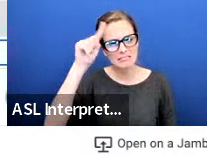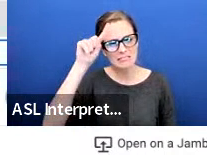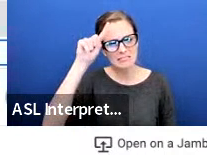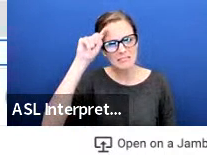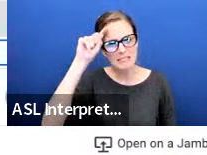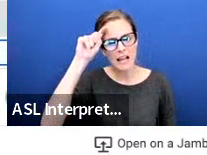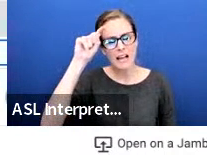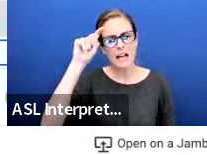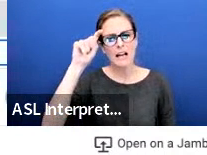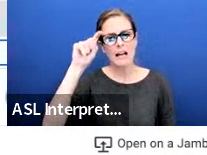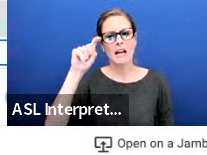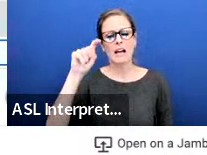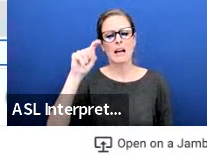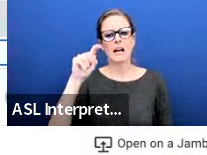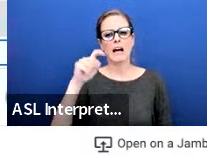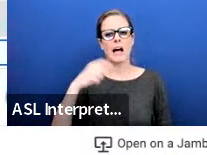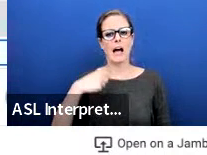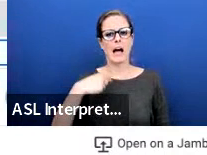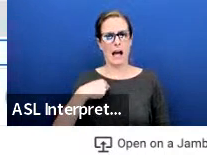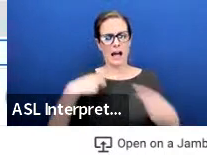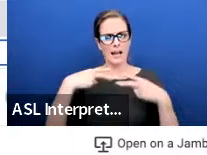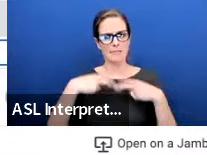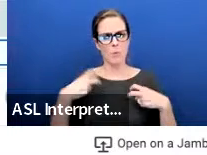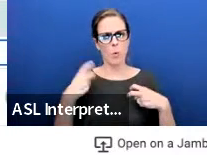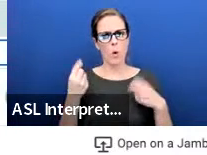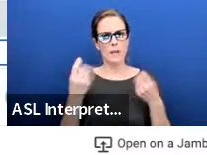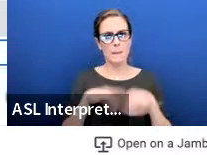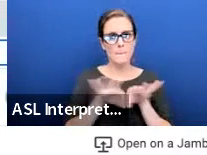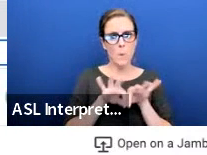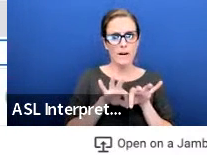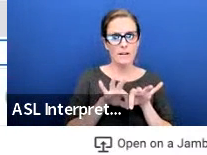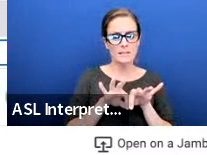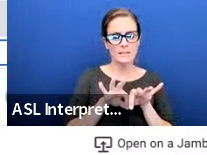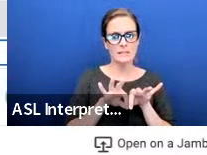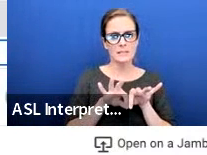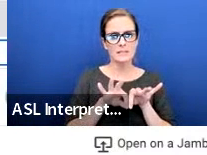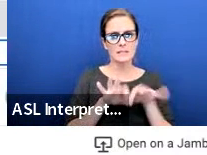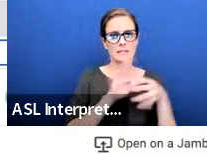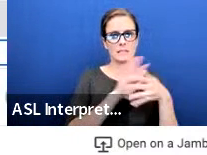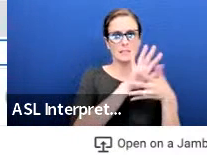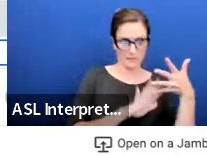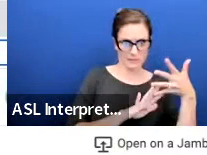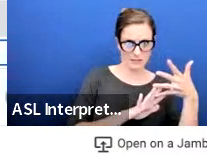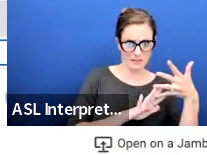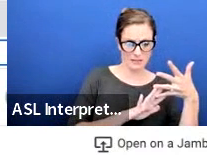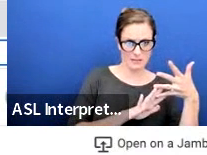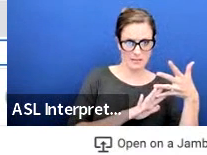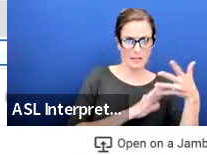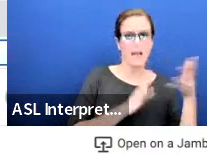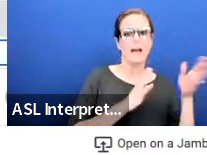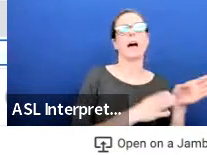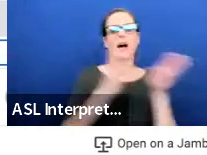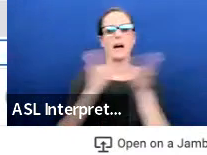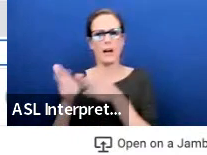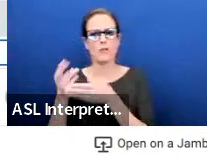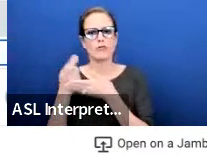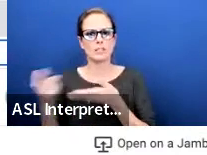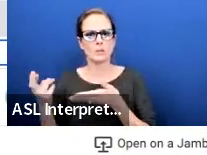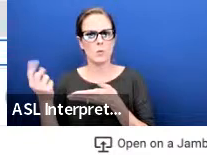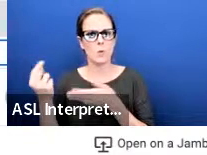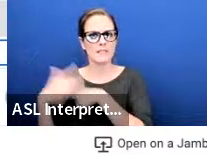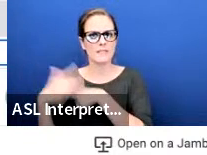think about what's really important first, and then after that I think about what resources are